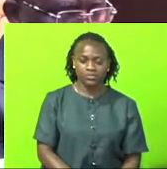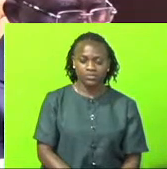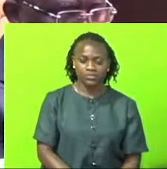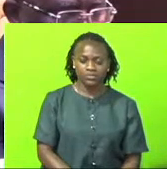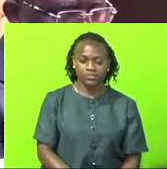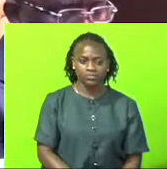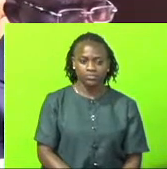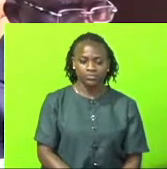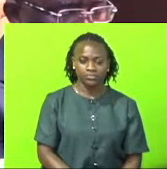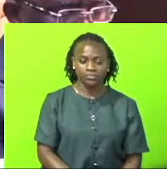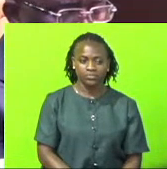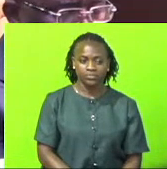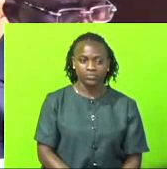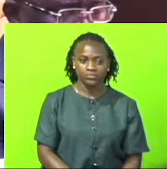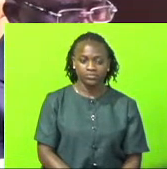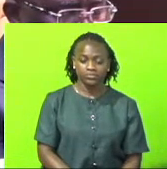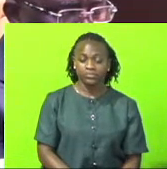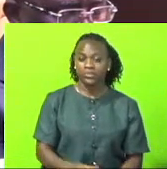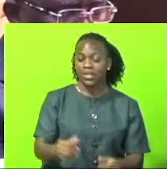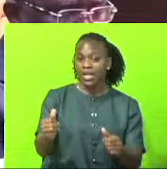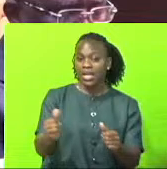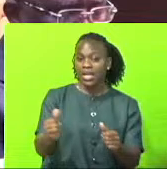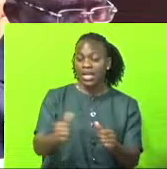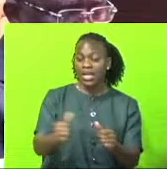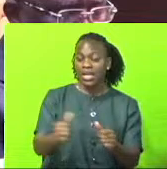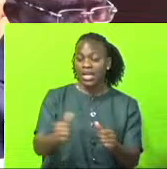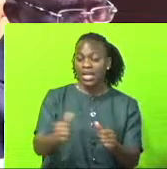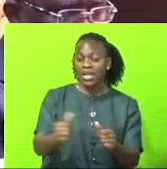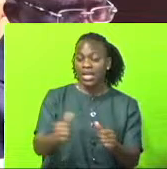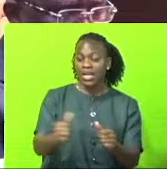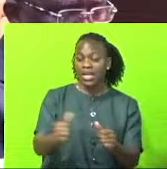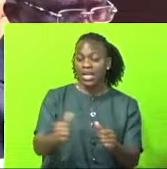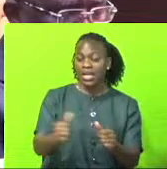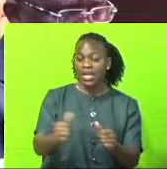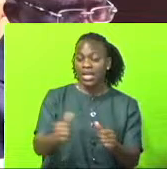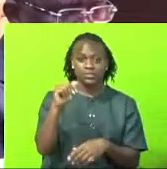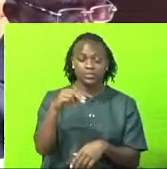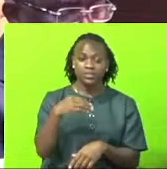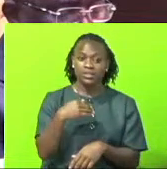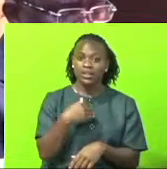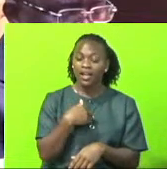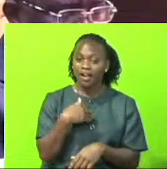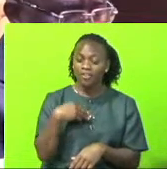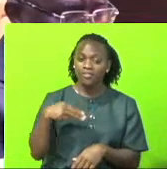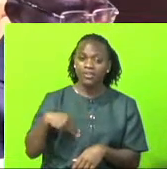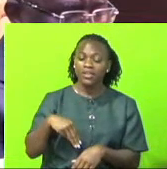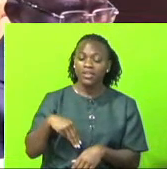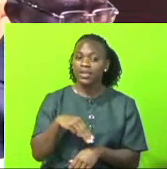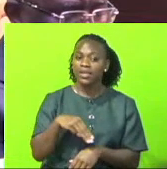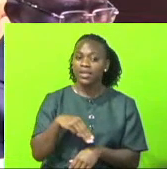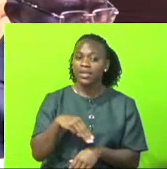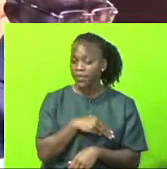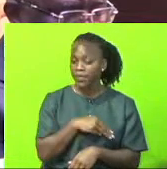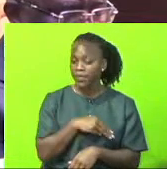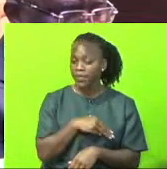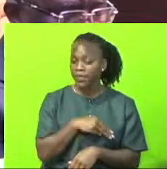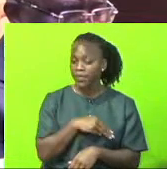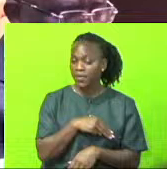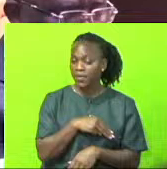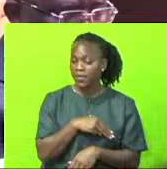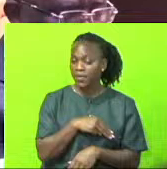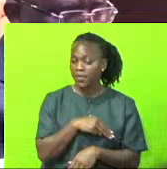Every political party shall have a national character, and a membership shall not be based on ethnic,